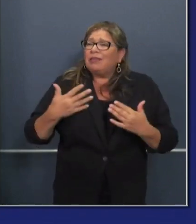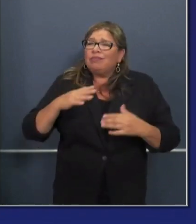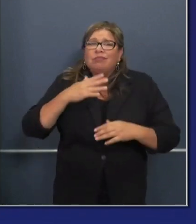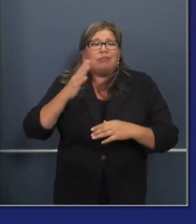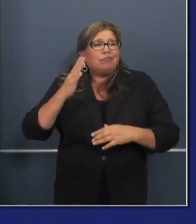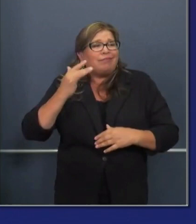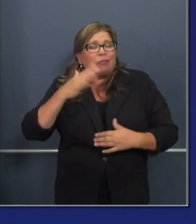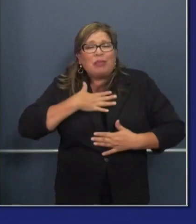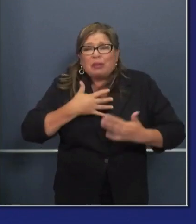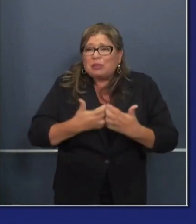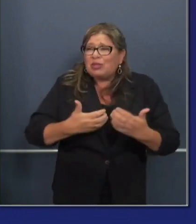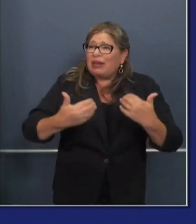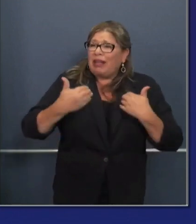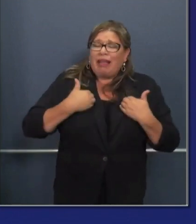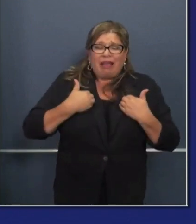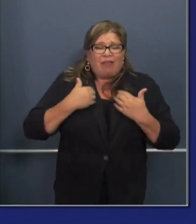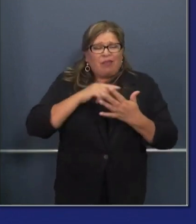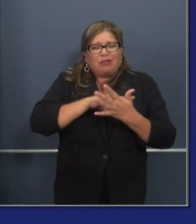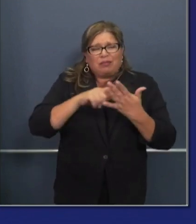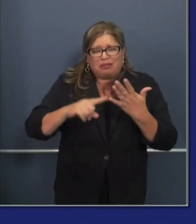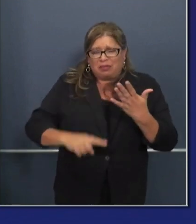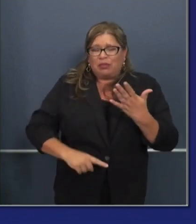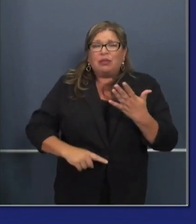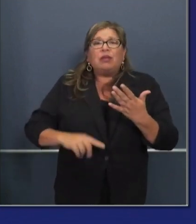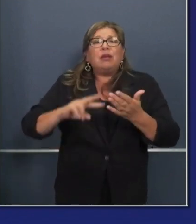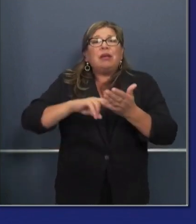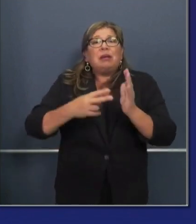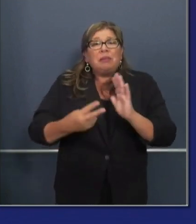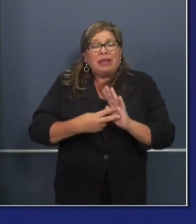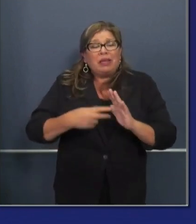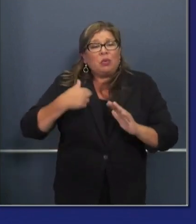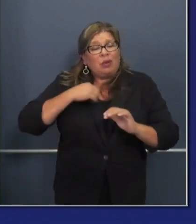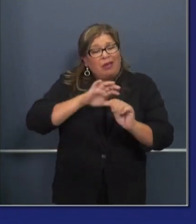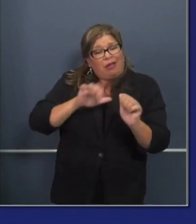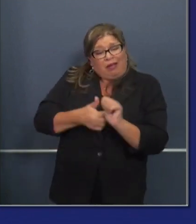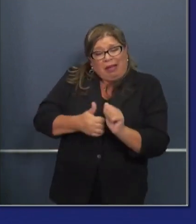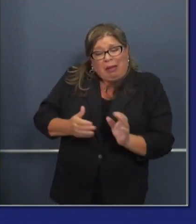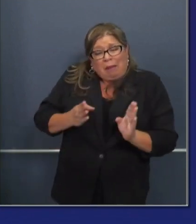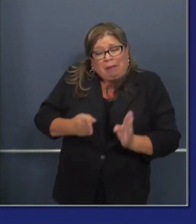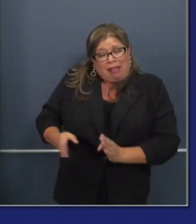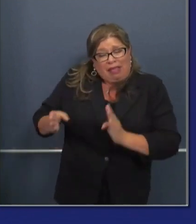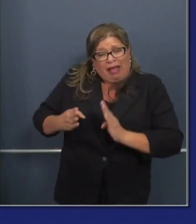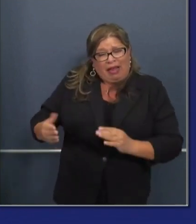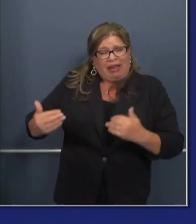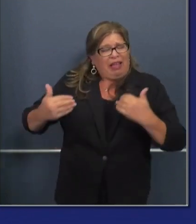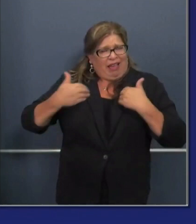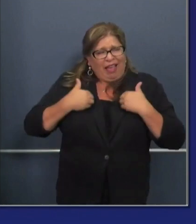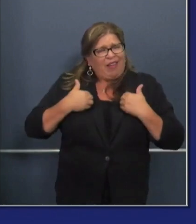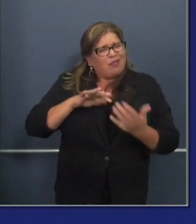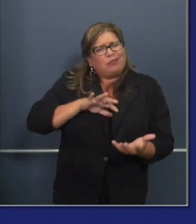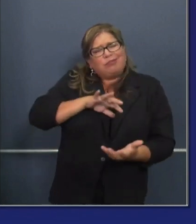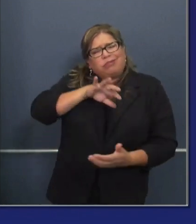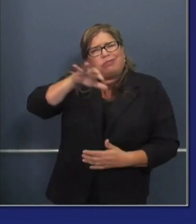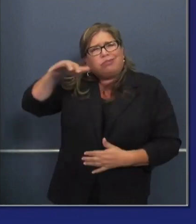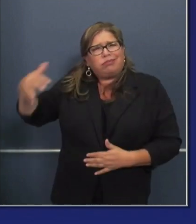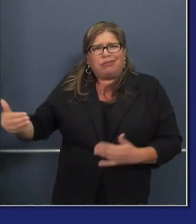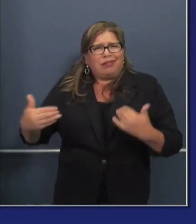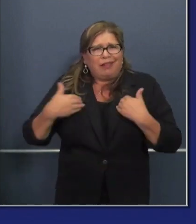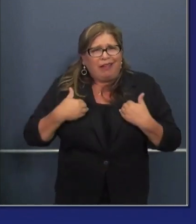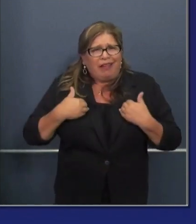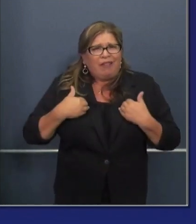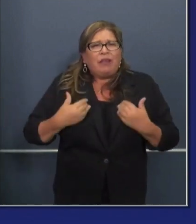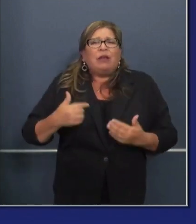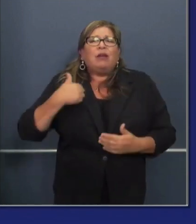system capacity. You'll see on this slide that we have a surge capacity of over 52,000 beds. We currently have, even with